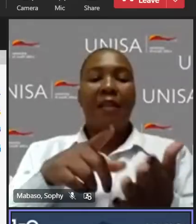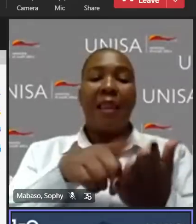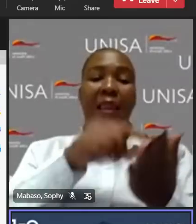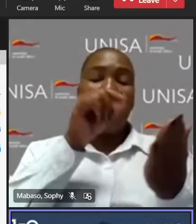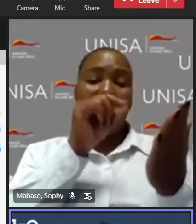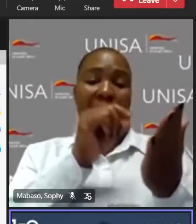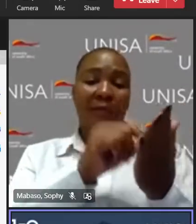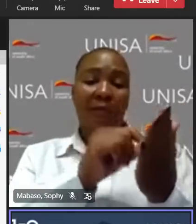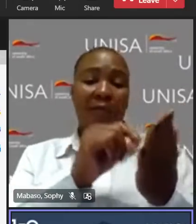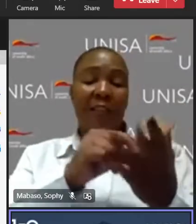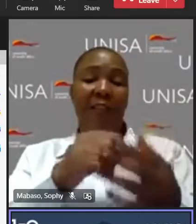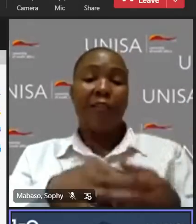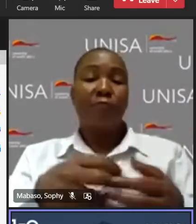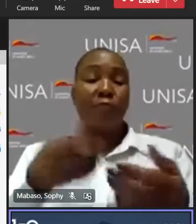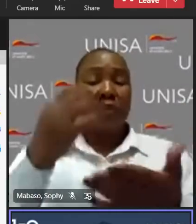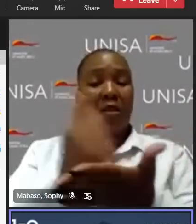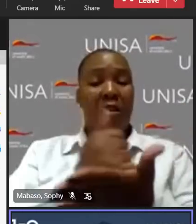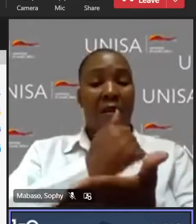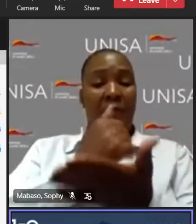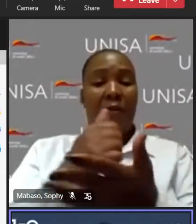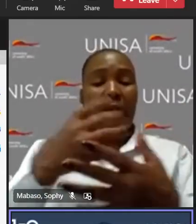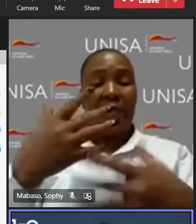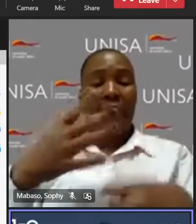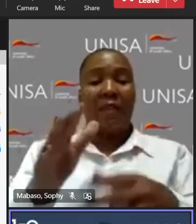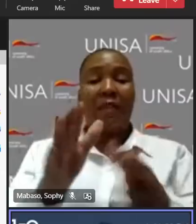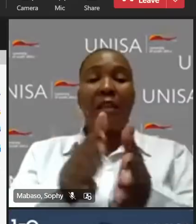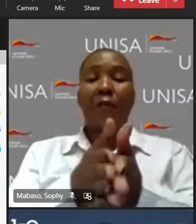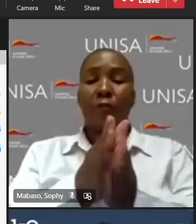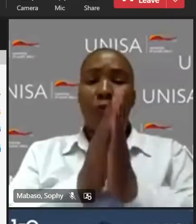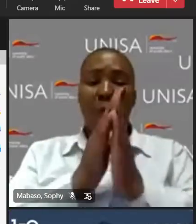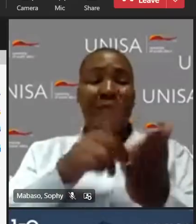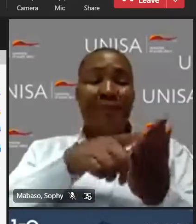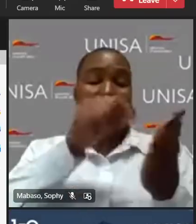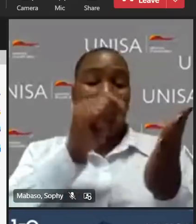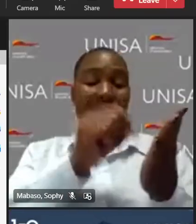you are registered, and you simply click on request letter.